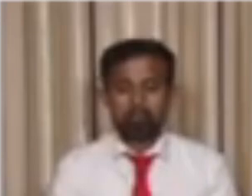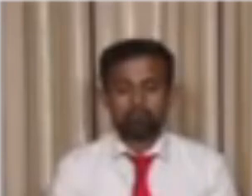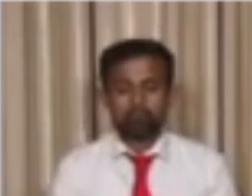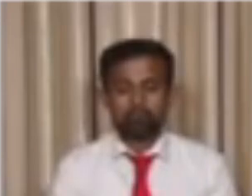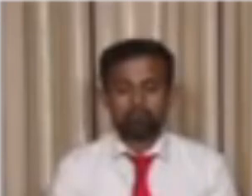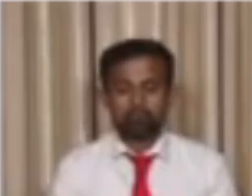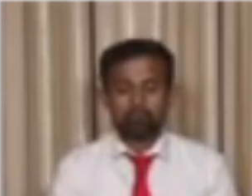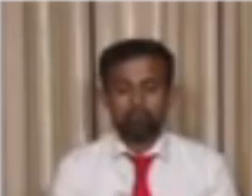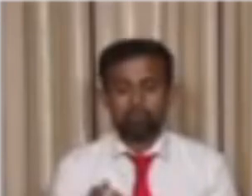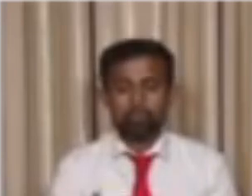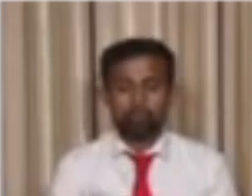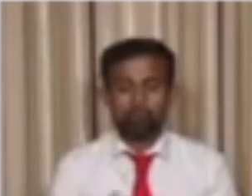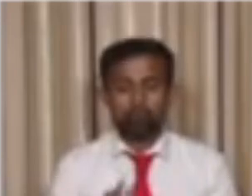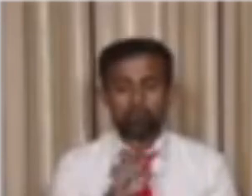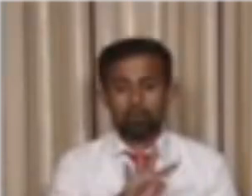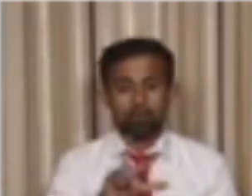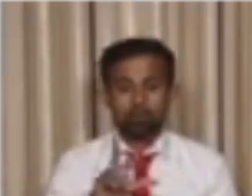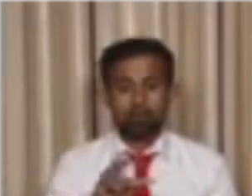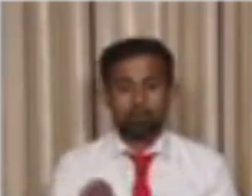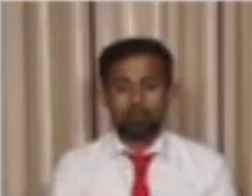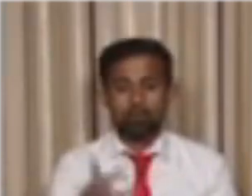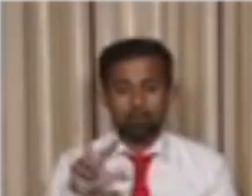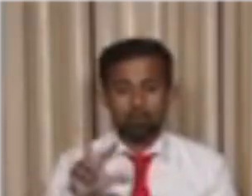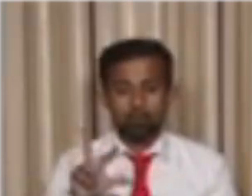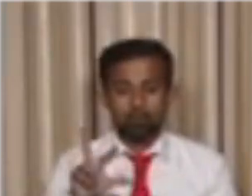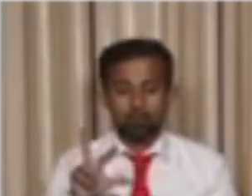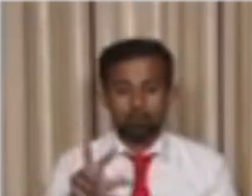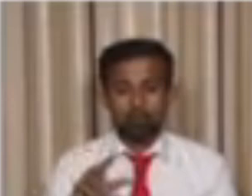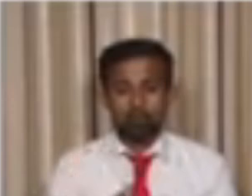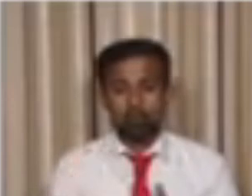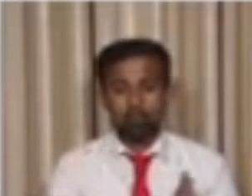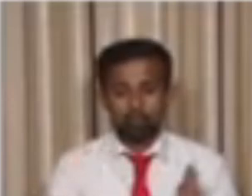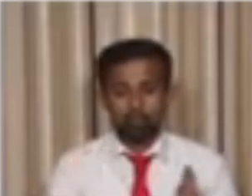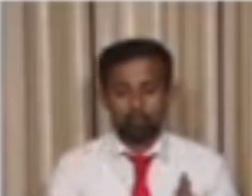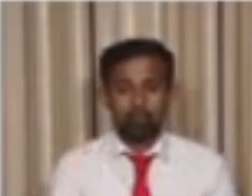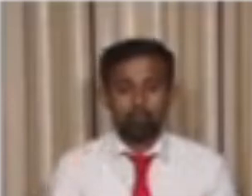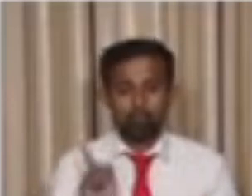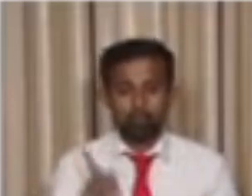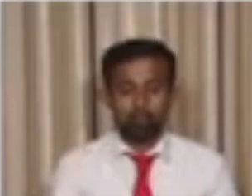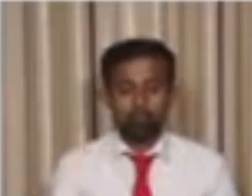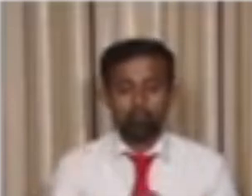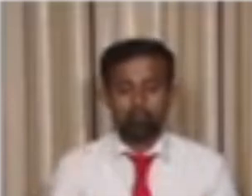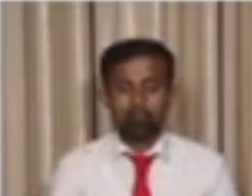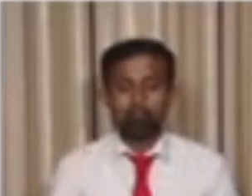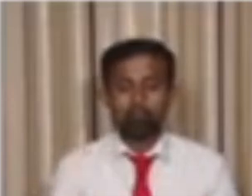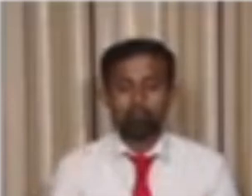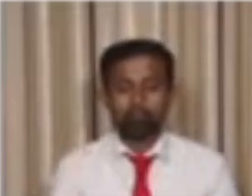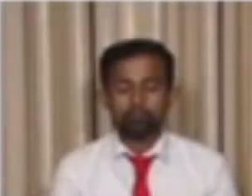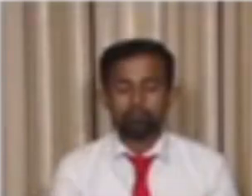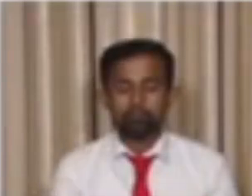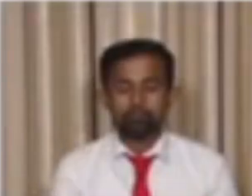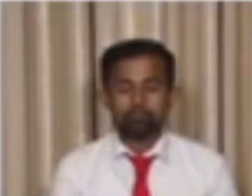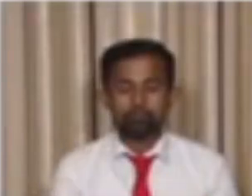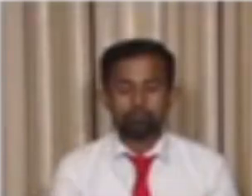1948. Now, when that act was brought, it disenfranchised the upcountry Tamils because the